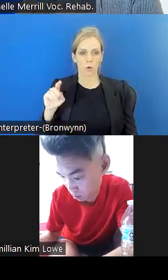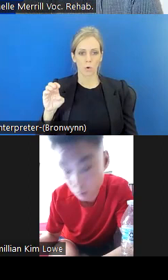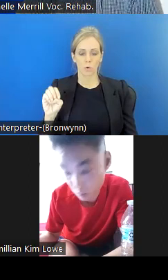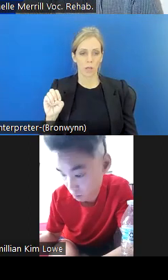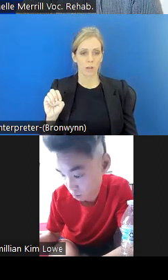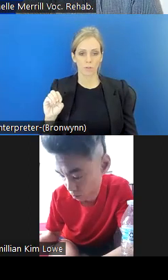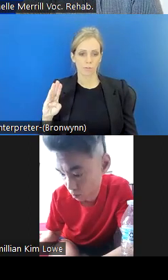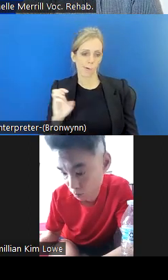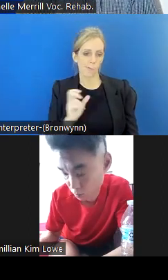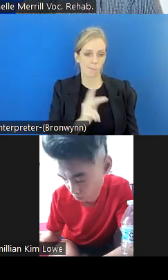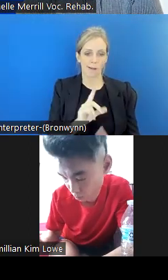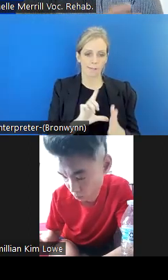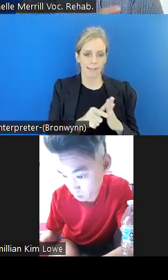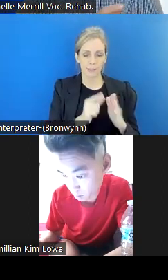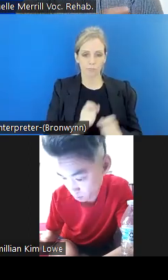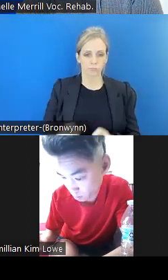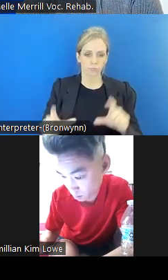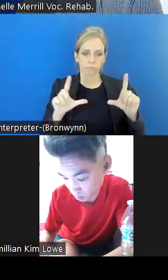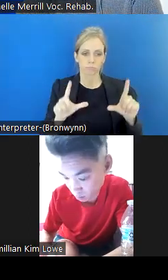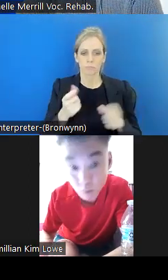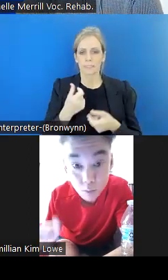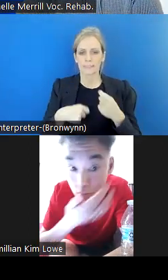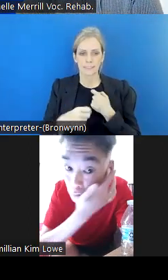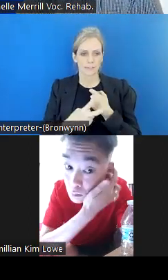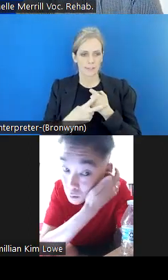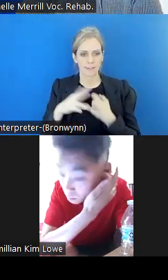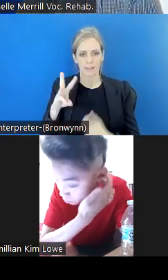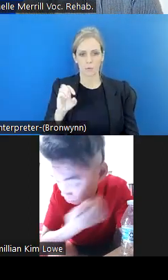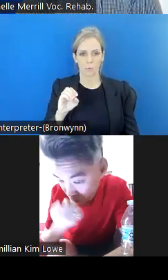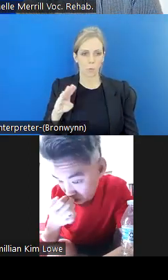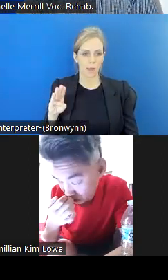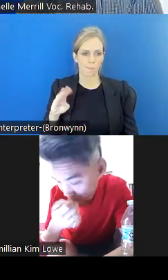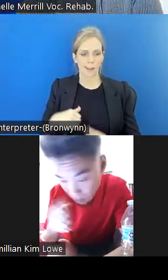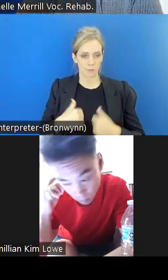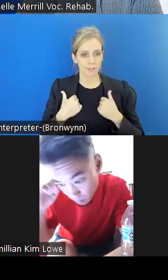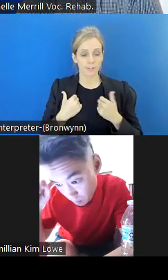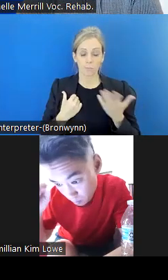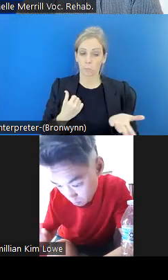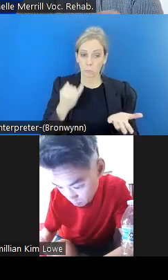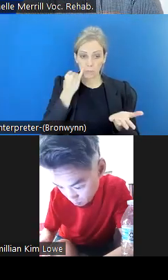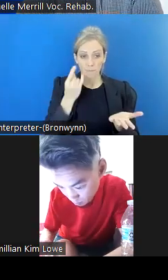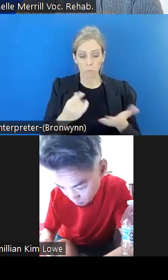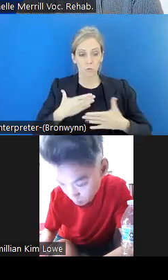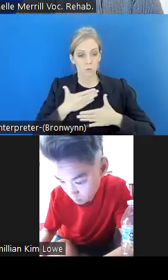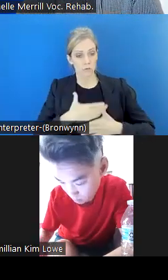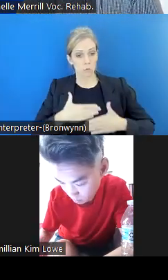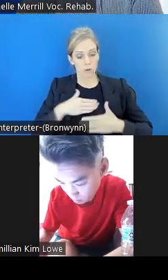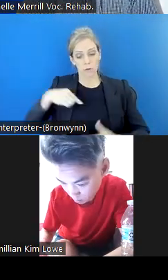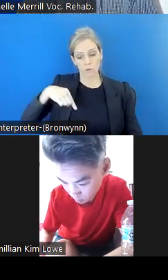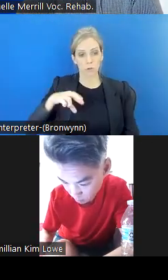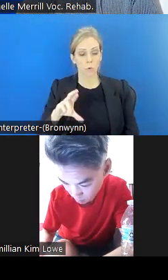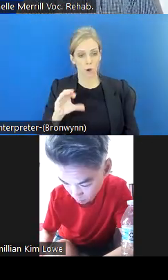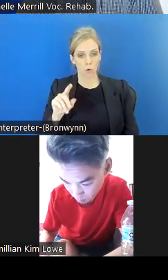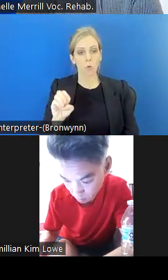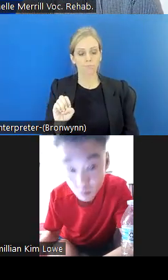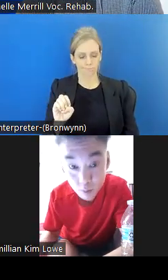them instead of saving a web address. So to make it easier for anybody who enjoys that access, we added the QR code to